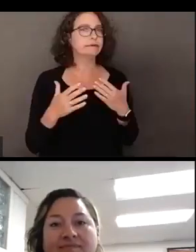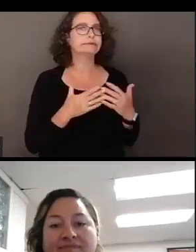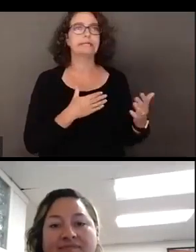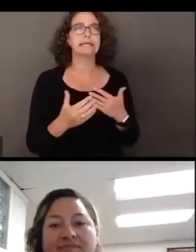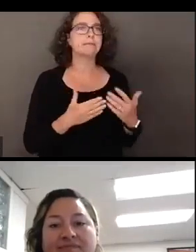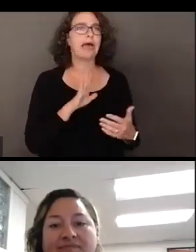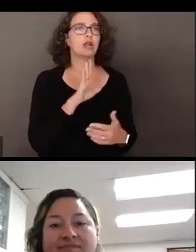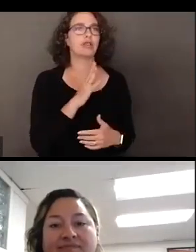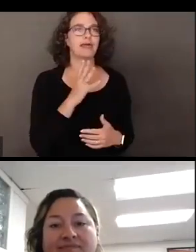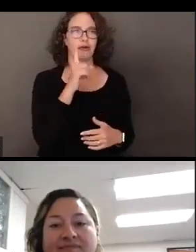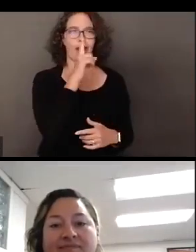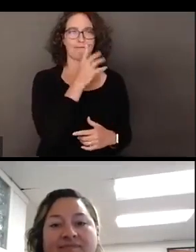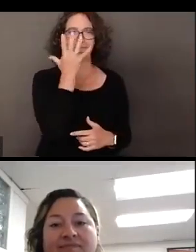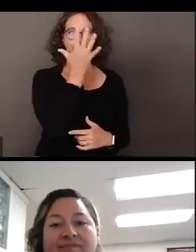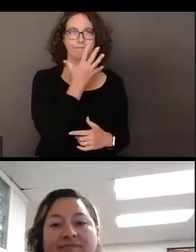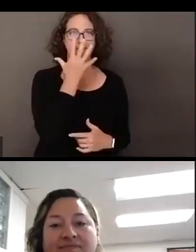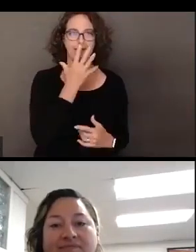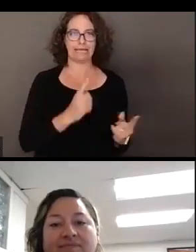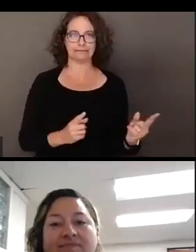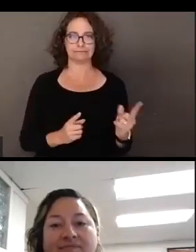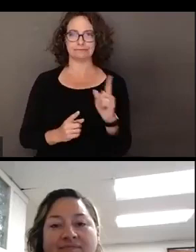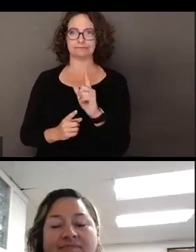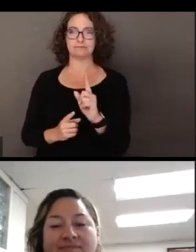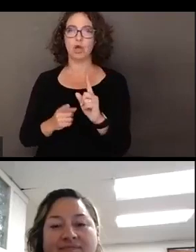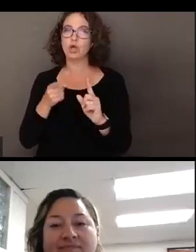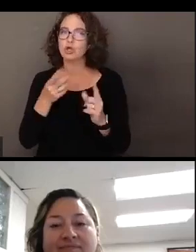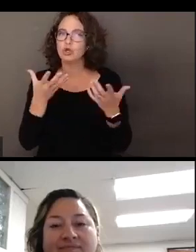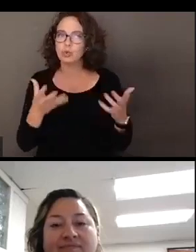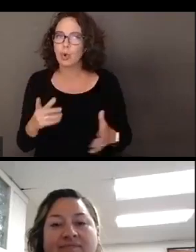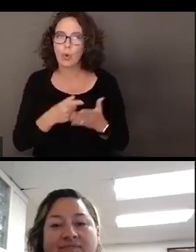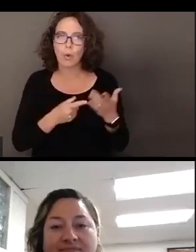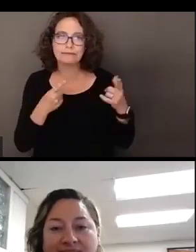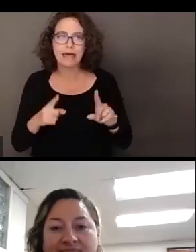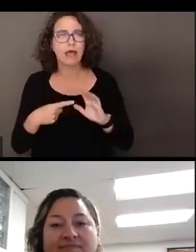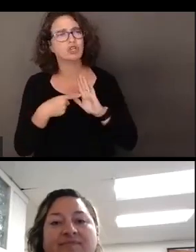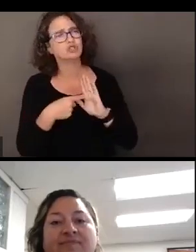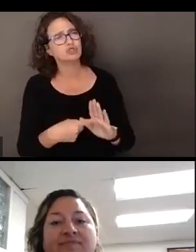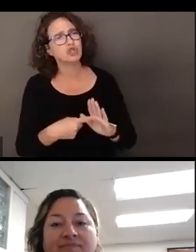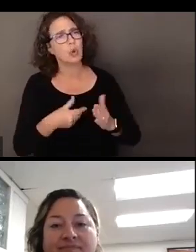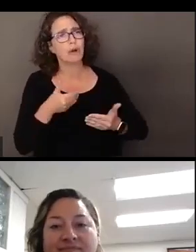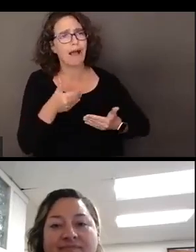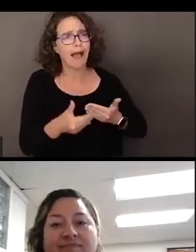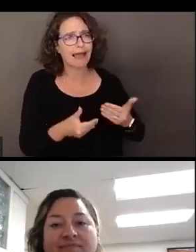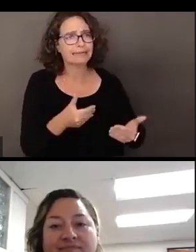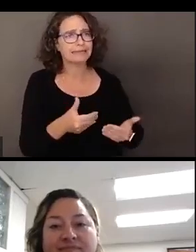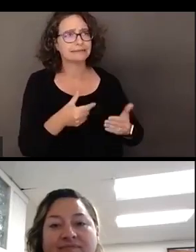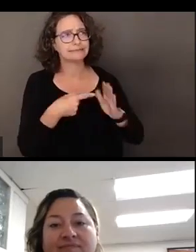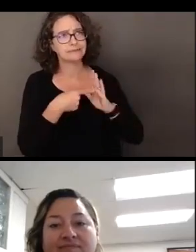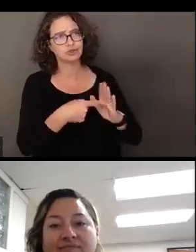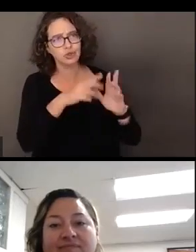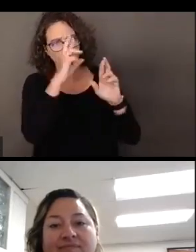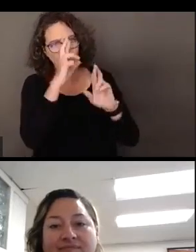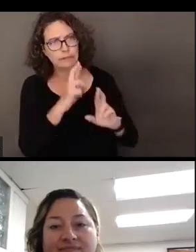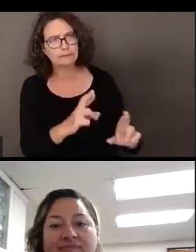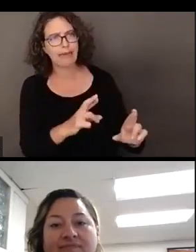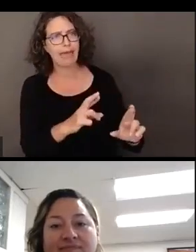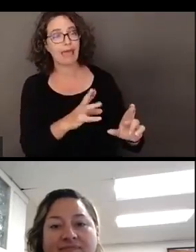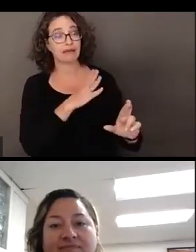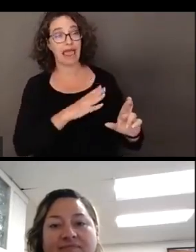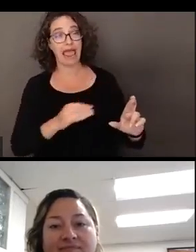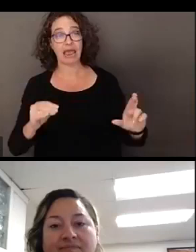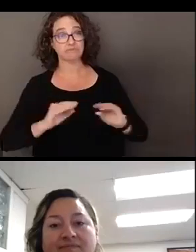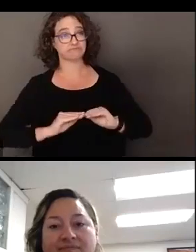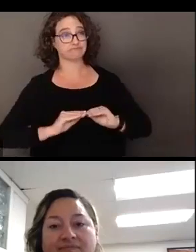on, just you don't know what's happening. So always show kindness, respect, and be transparent in